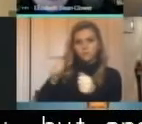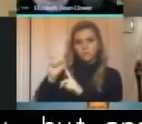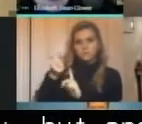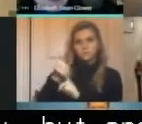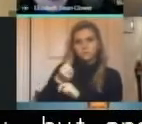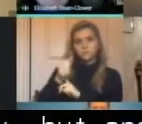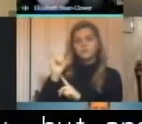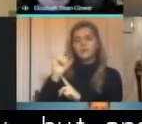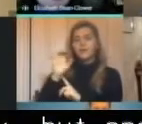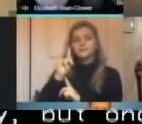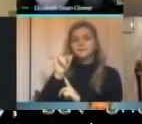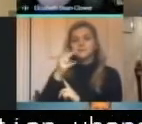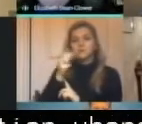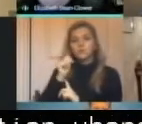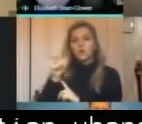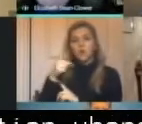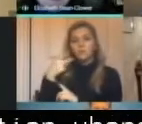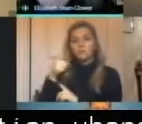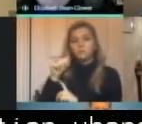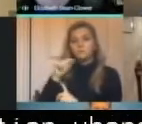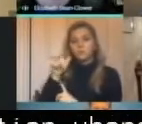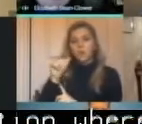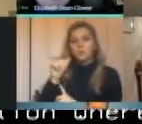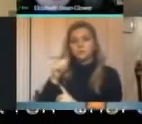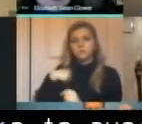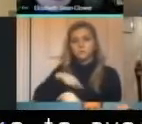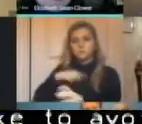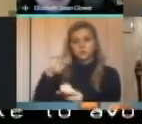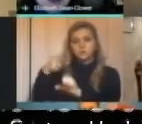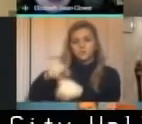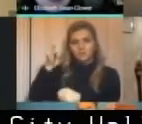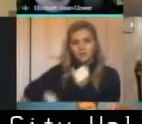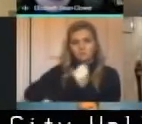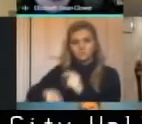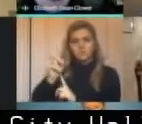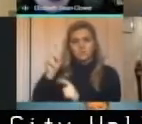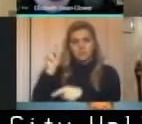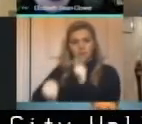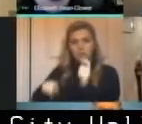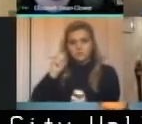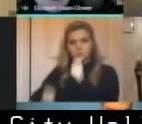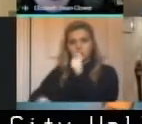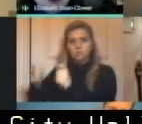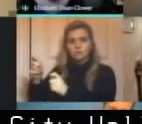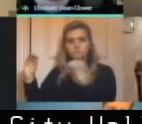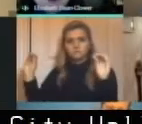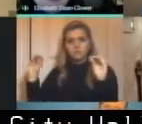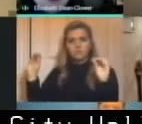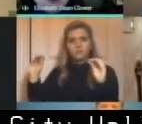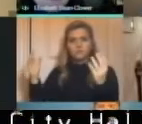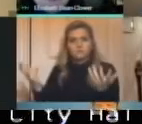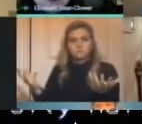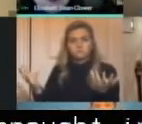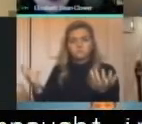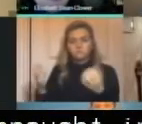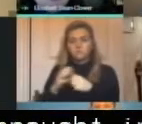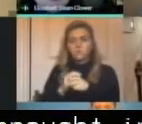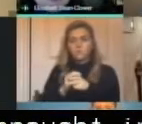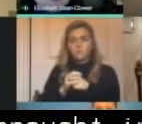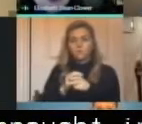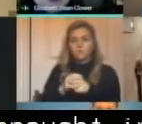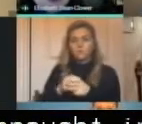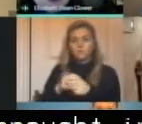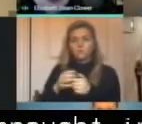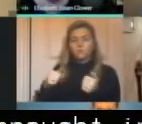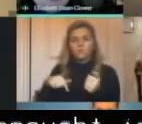be not necessarily at the choosing of what, because I would